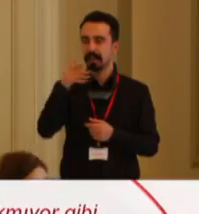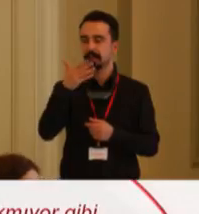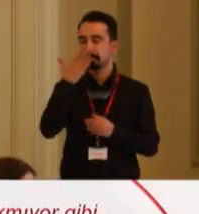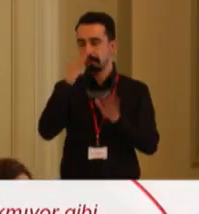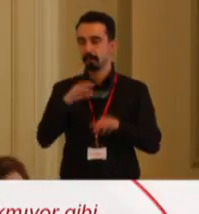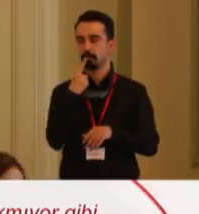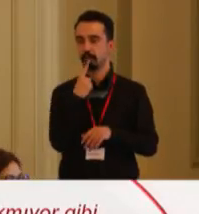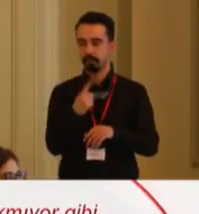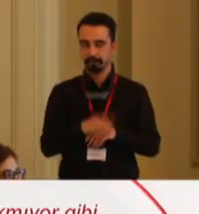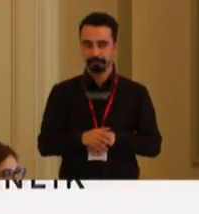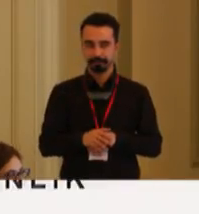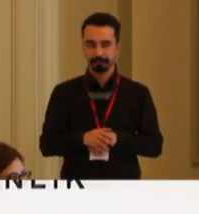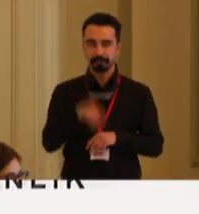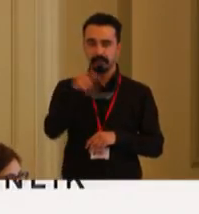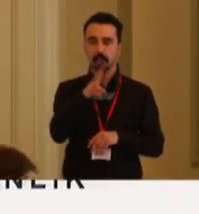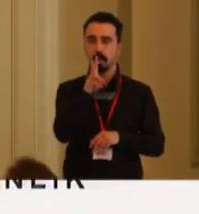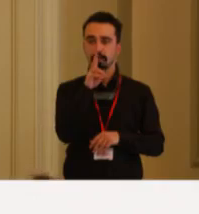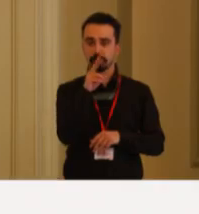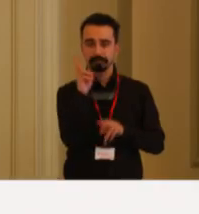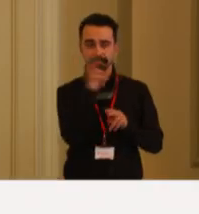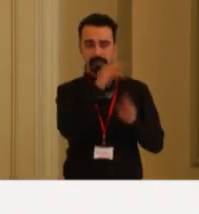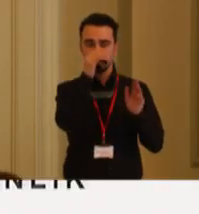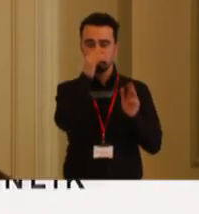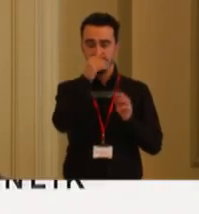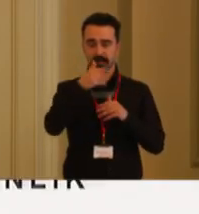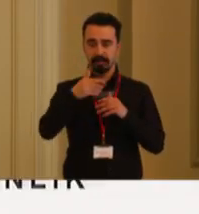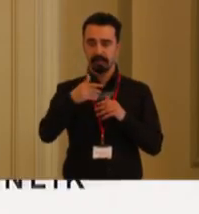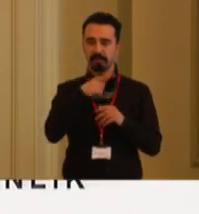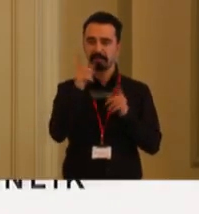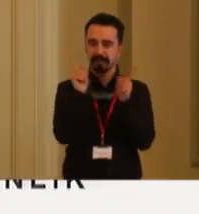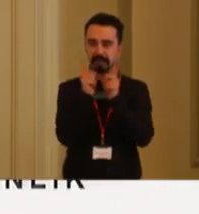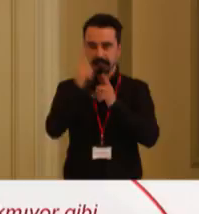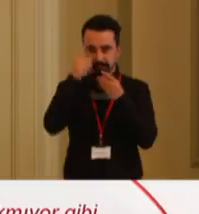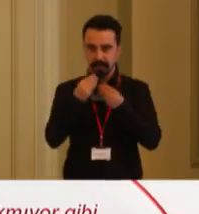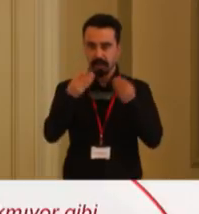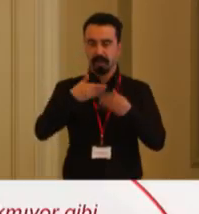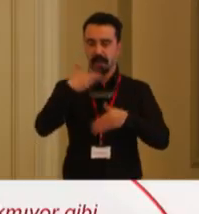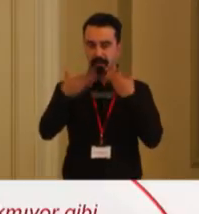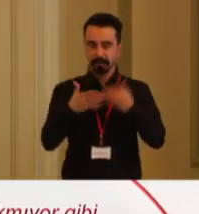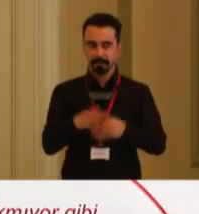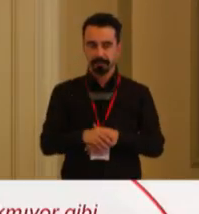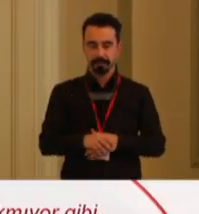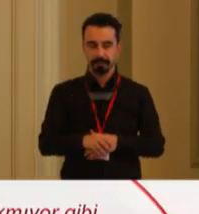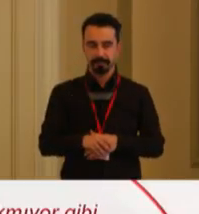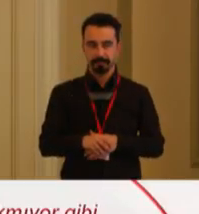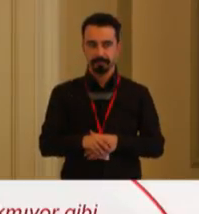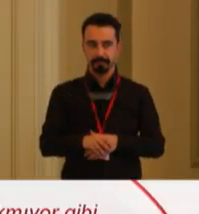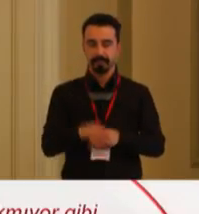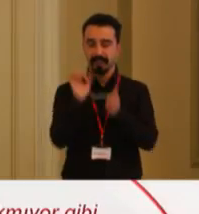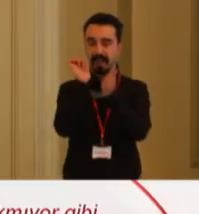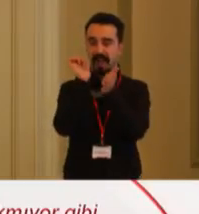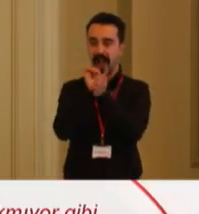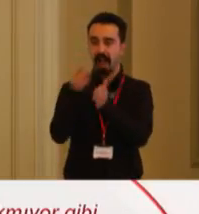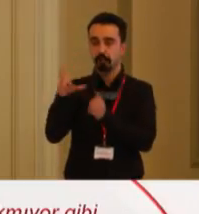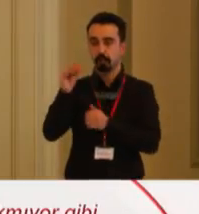for positivity, and they believe that the future will be more positive for them. So let's go into further detail, shall we?